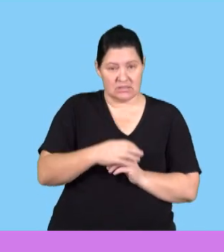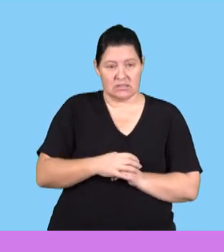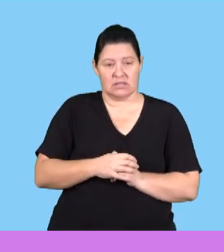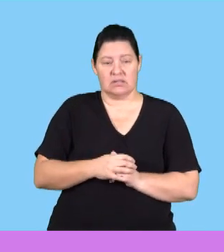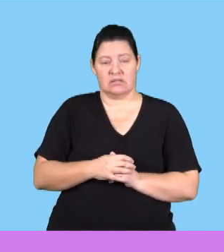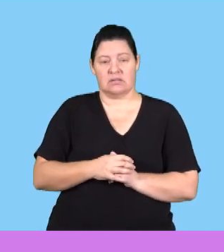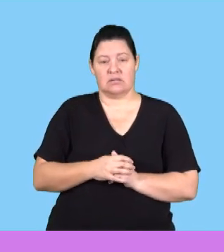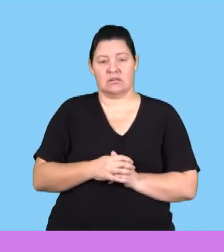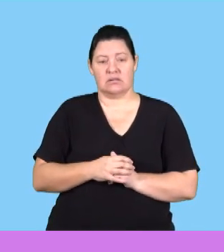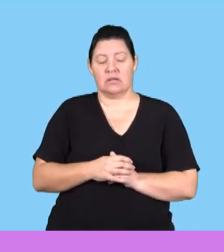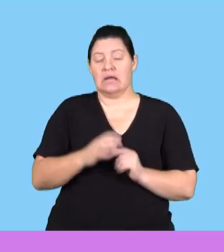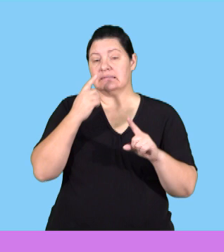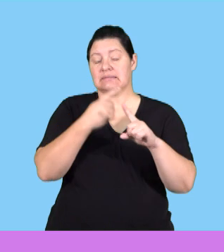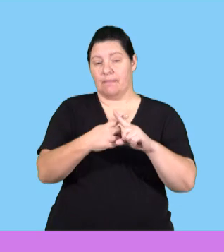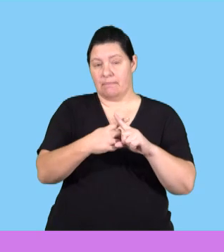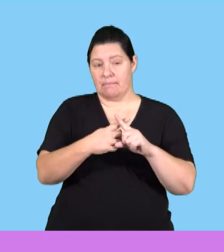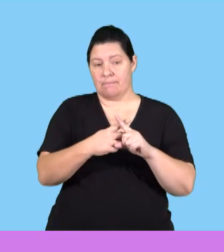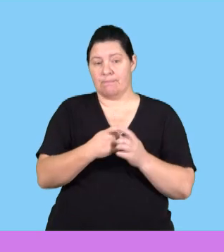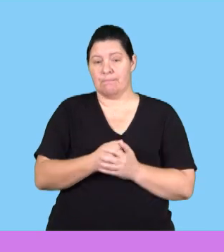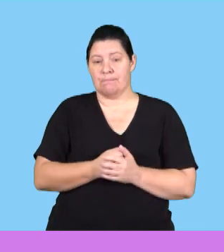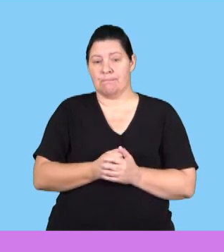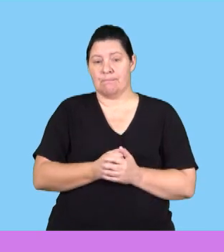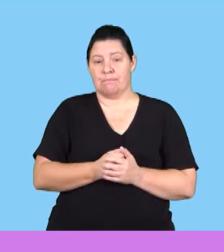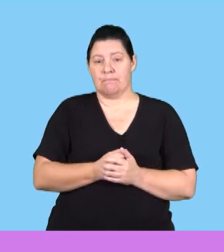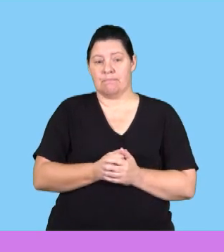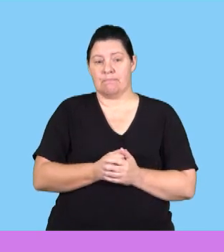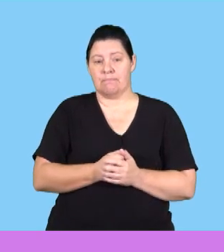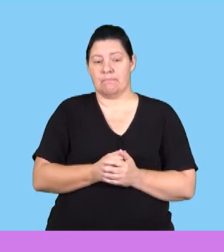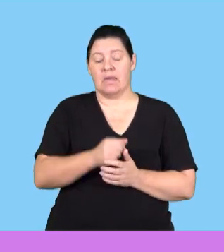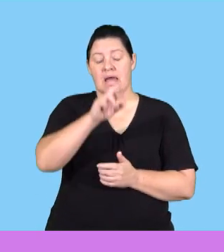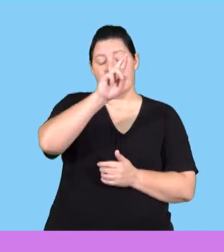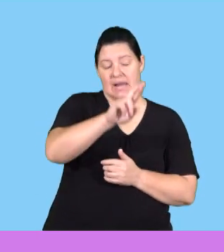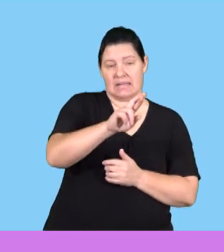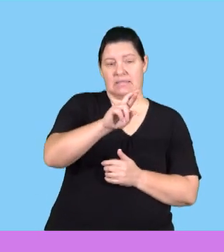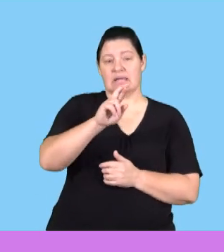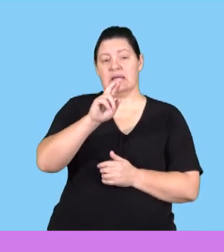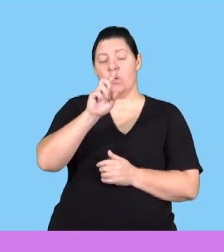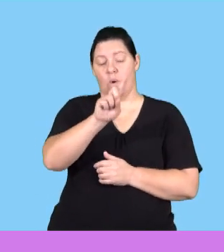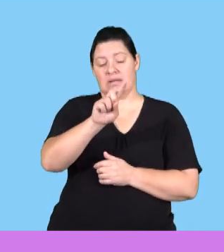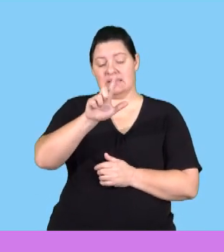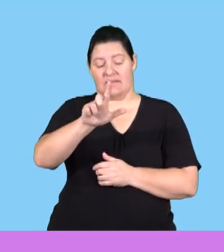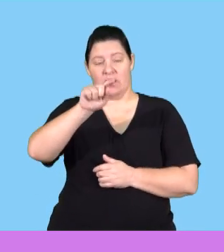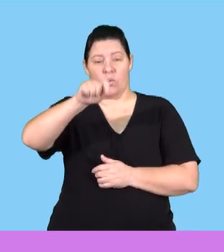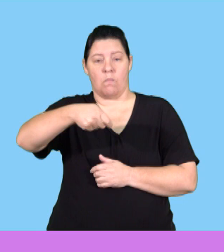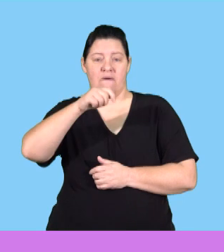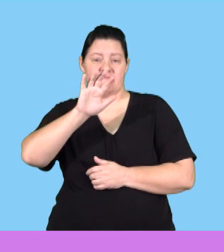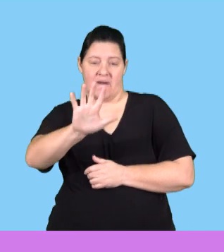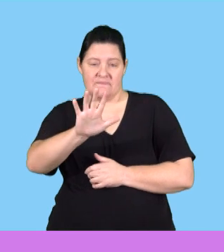chips and we multiply it by the rate, which